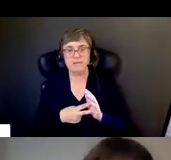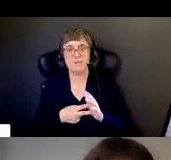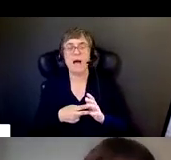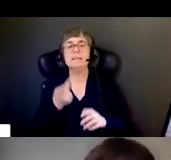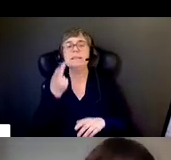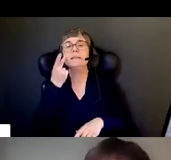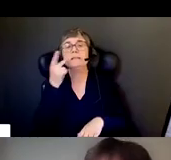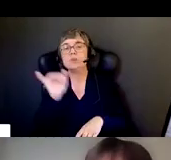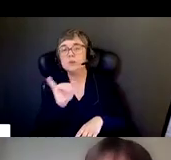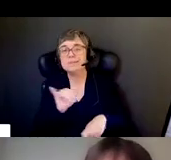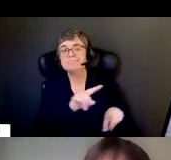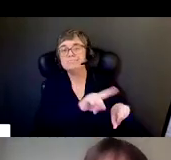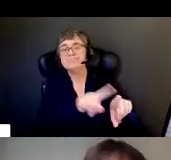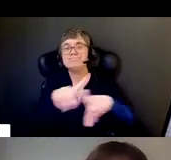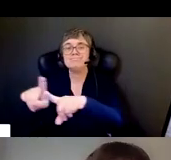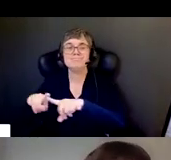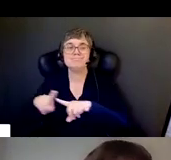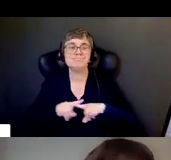different contexts.